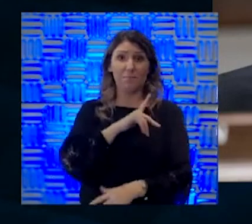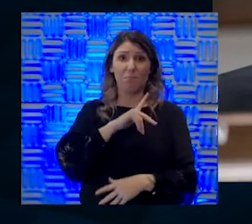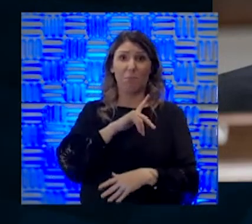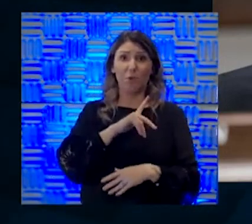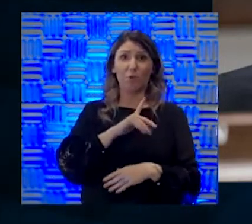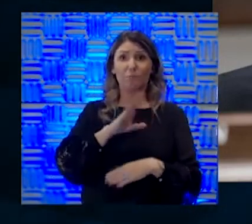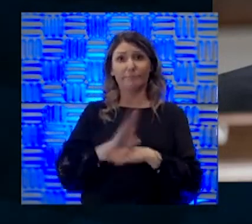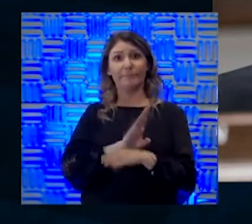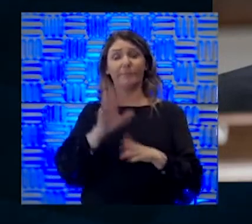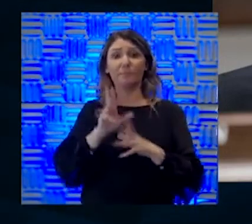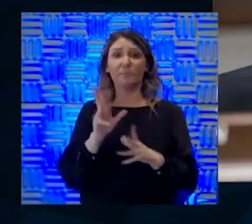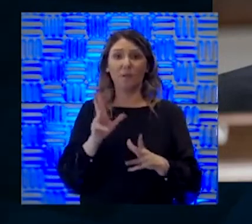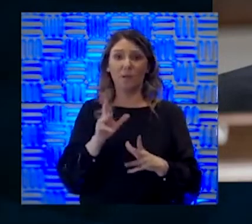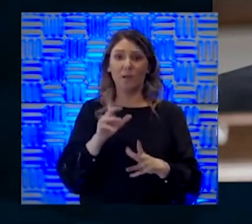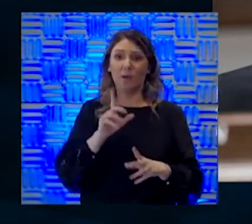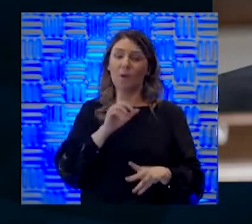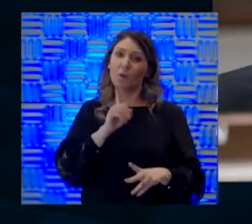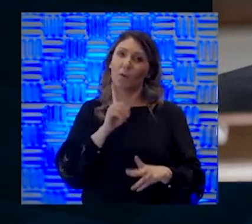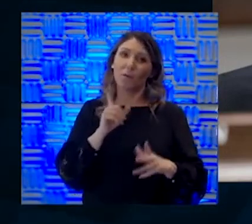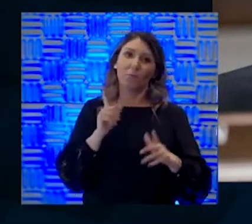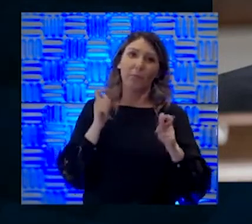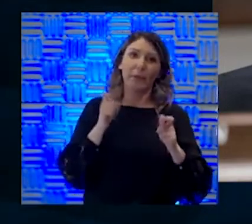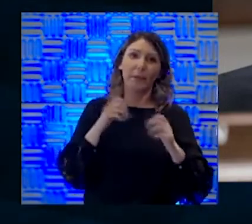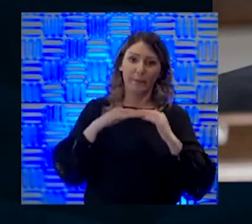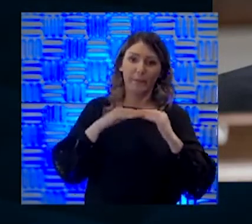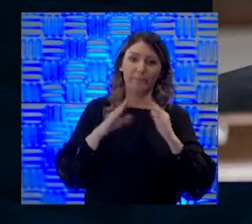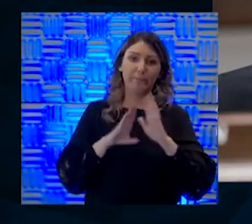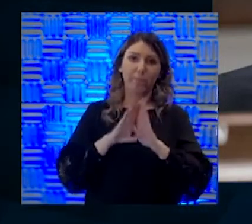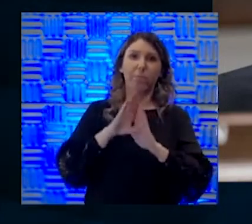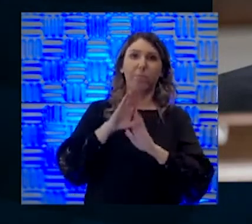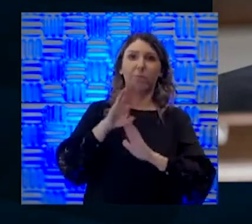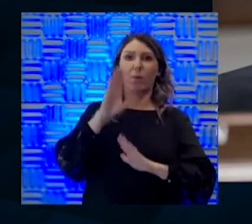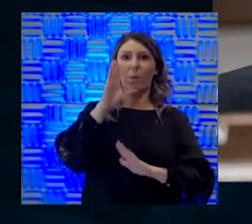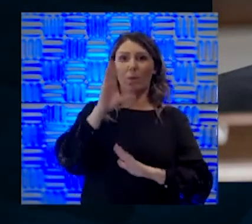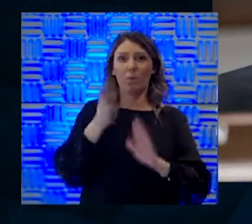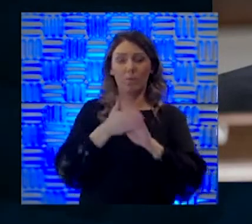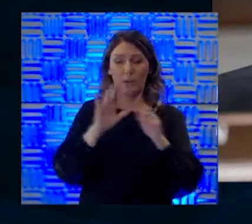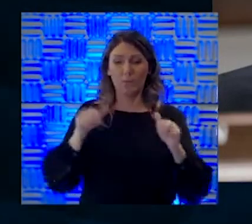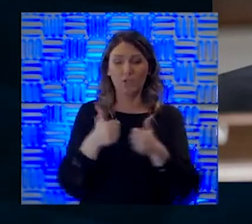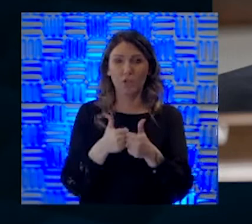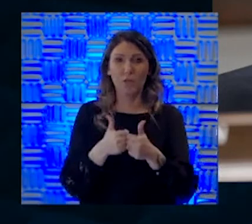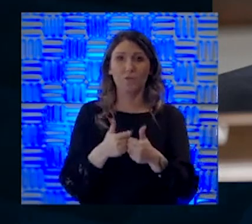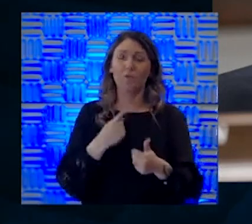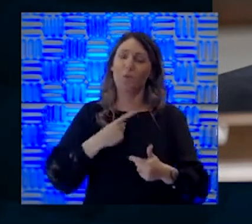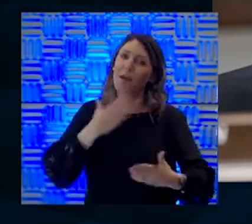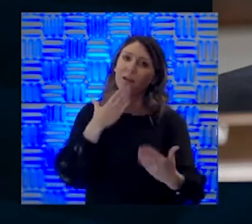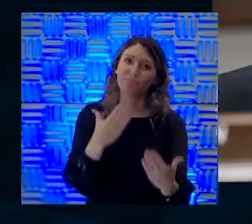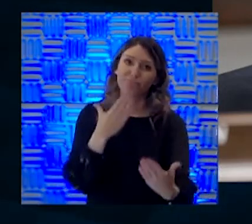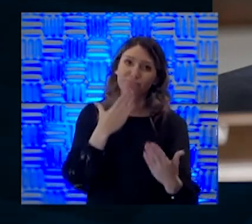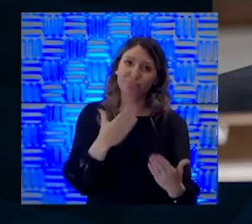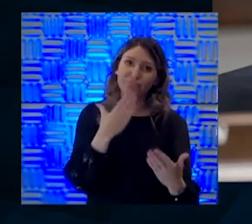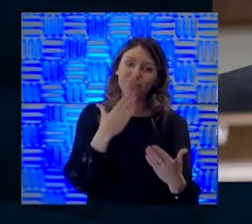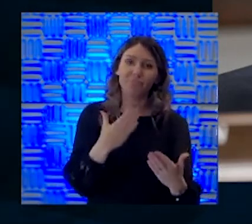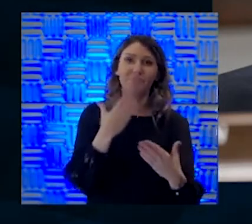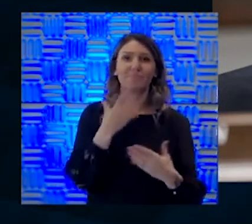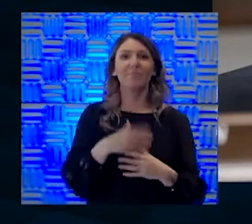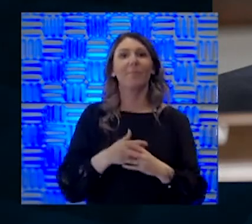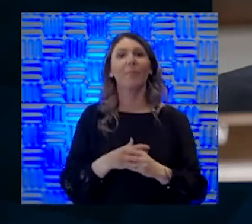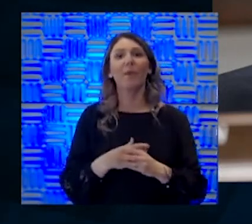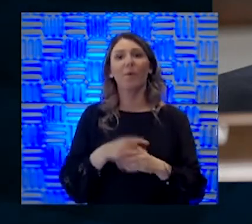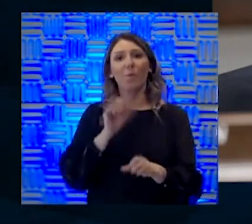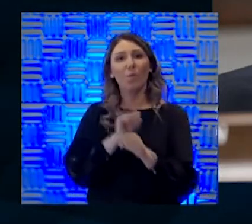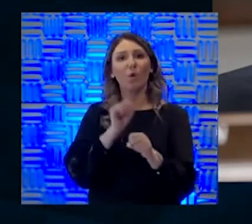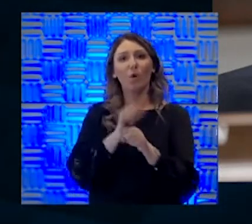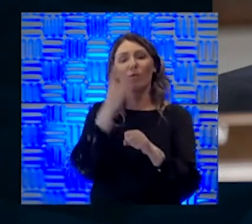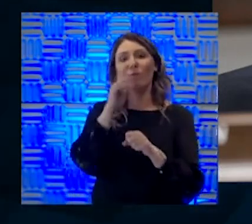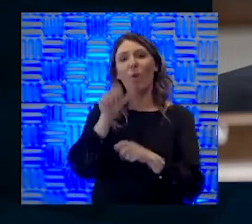becomes even a greater challenge for us. So my gratitude to all those who are working on behalf of others.